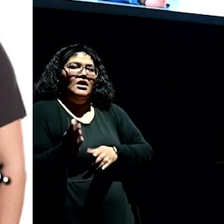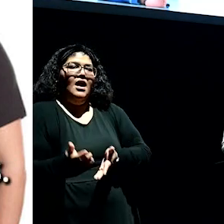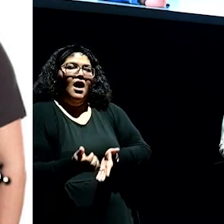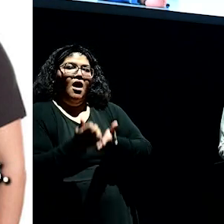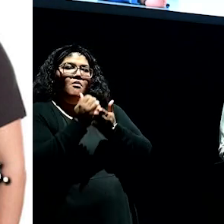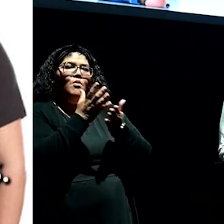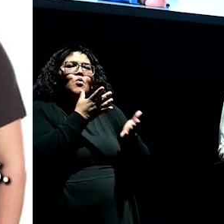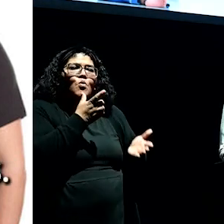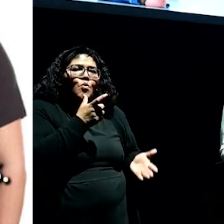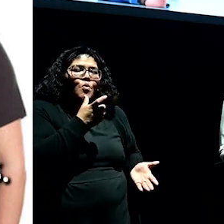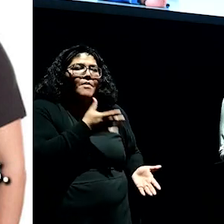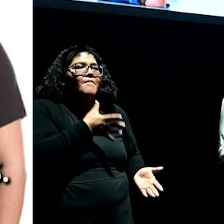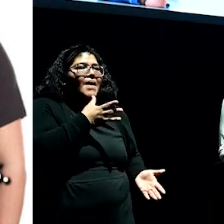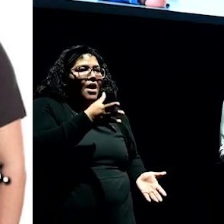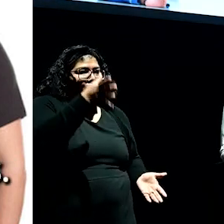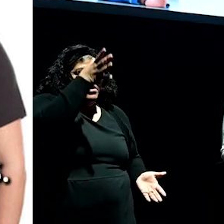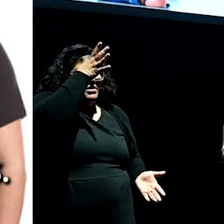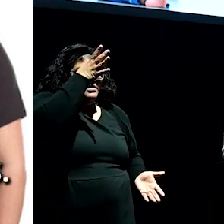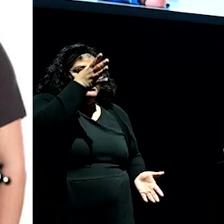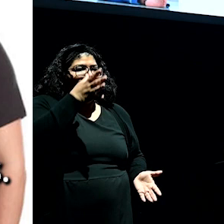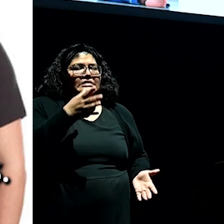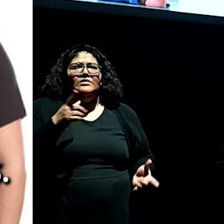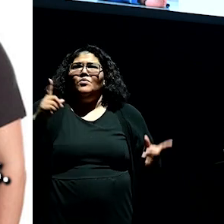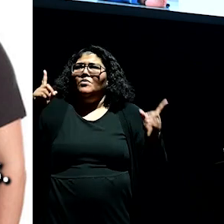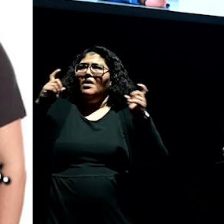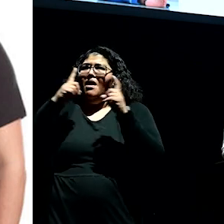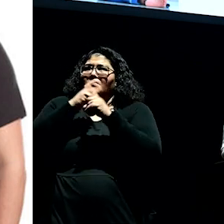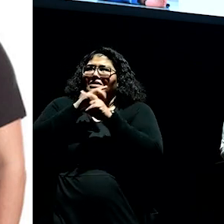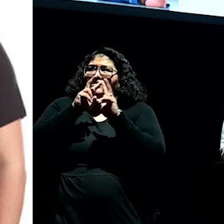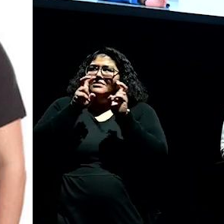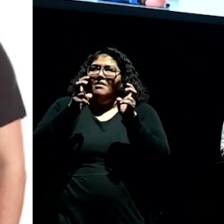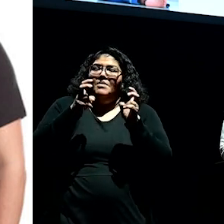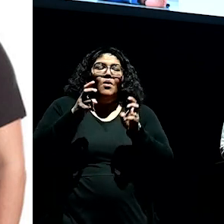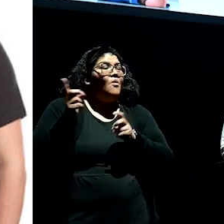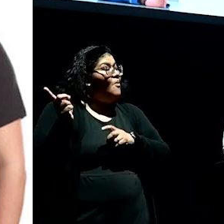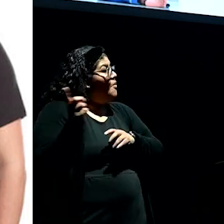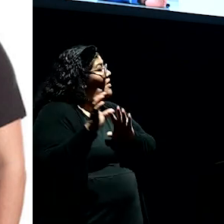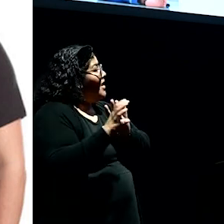explain very complex topics to kids.